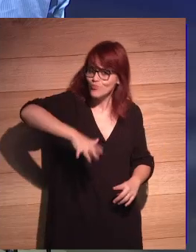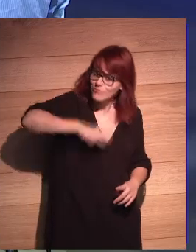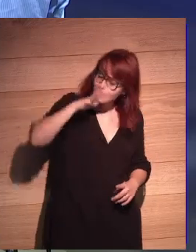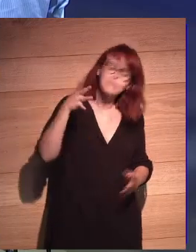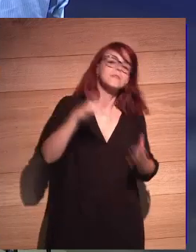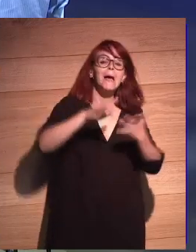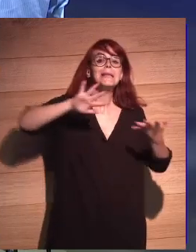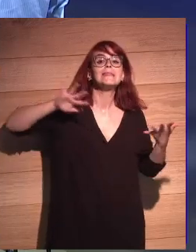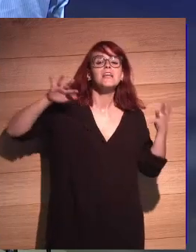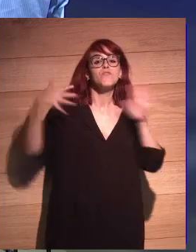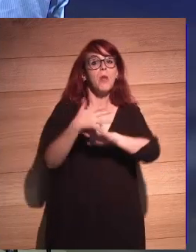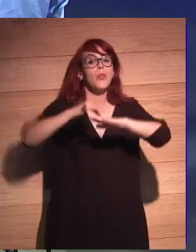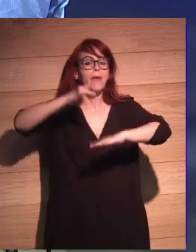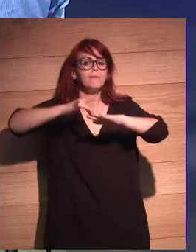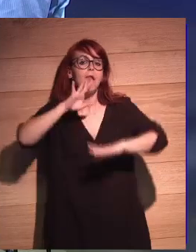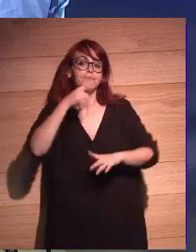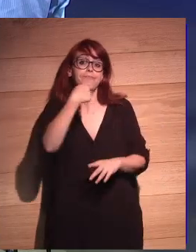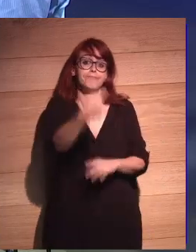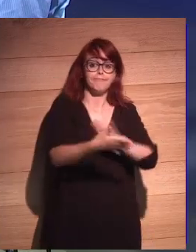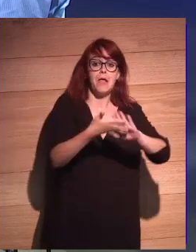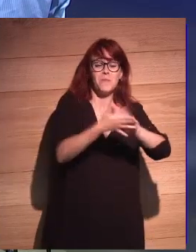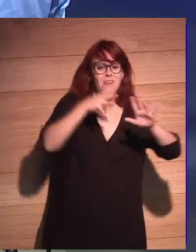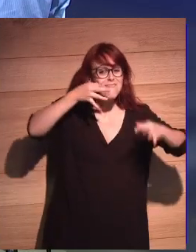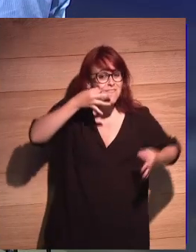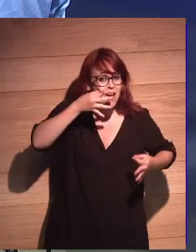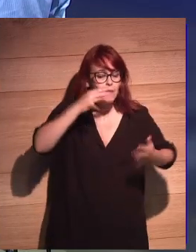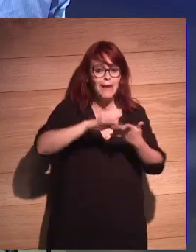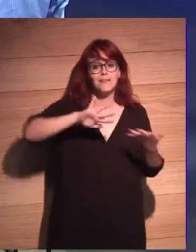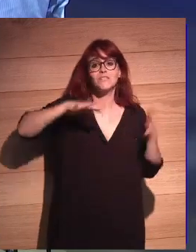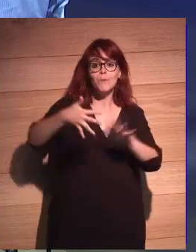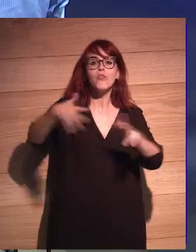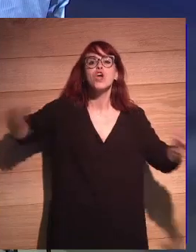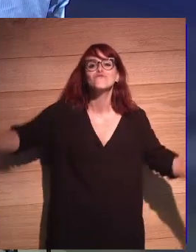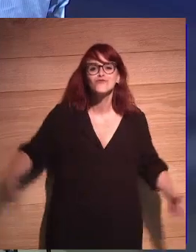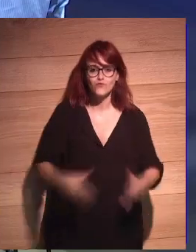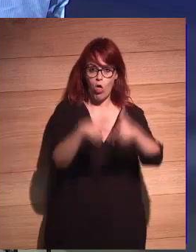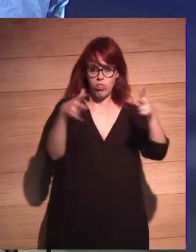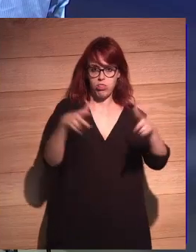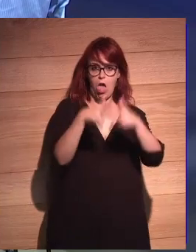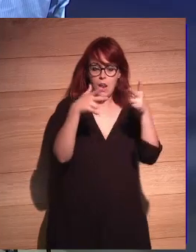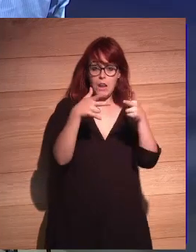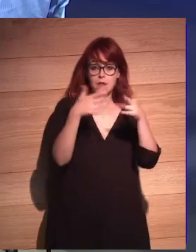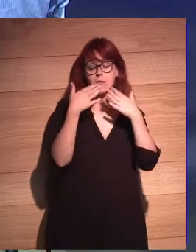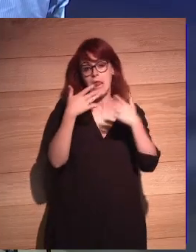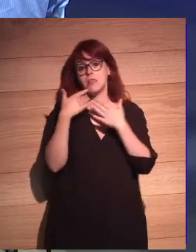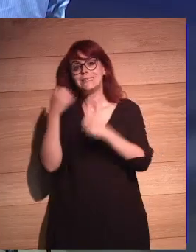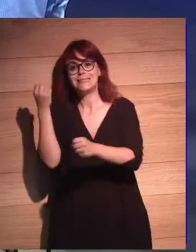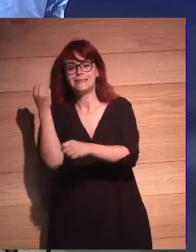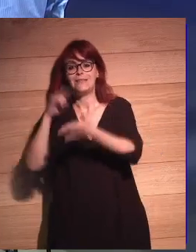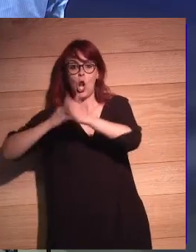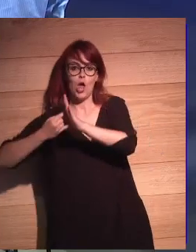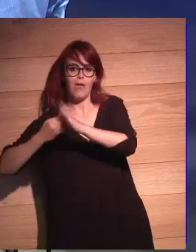brutal change. We are speaking about digital transformation, but what we are facing is a social transformation that is supported